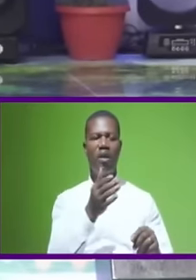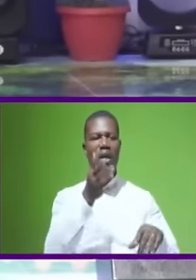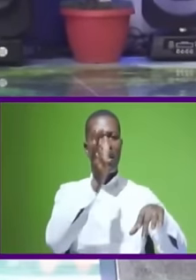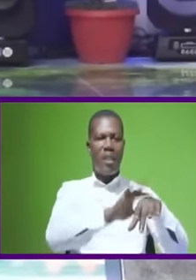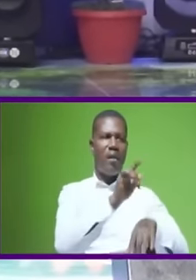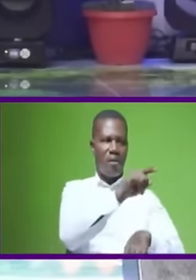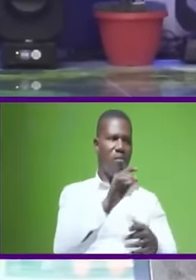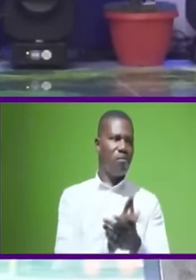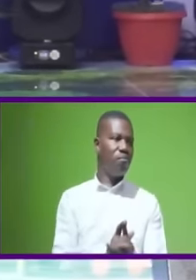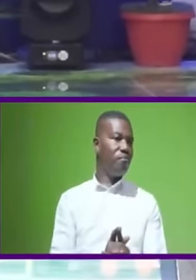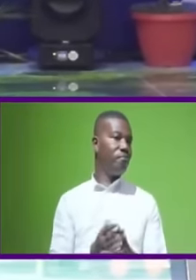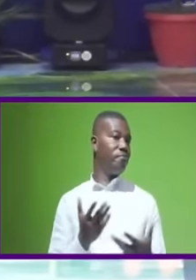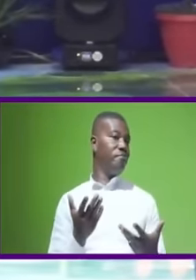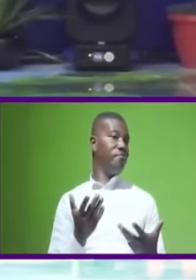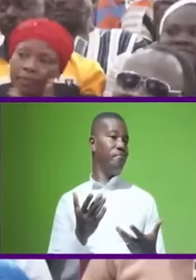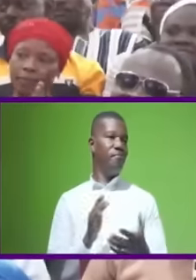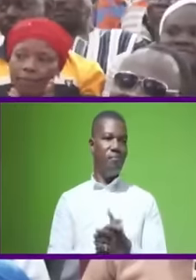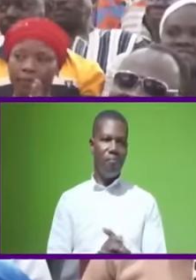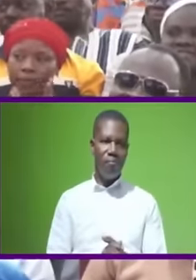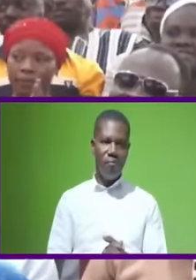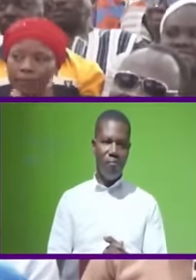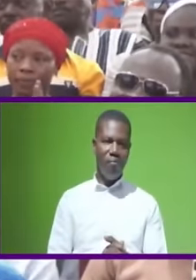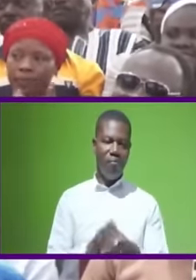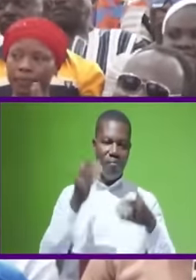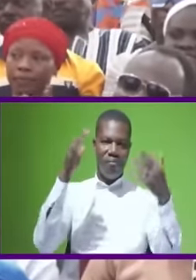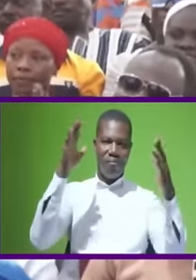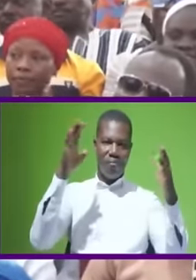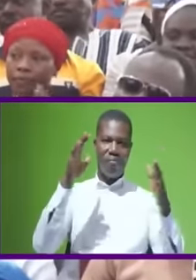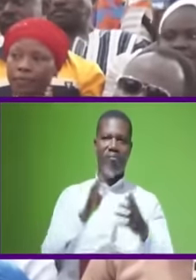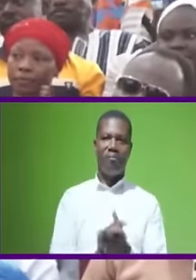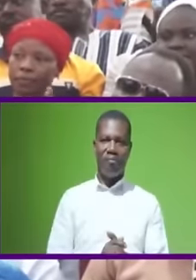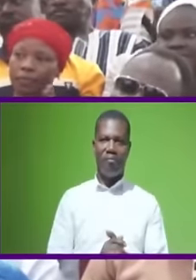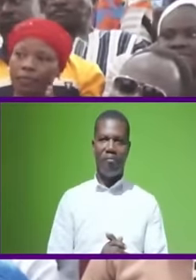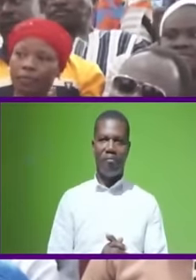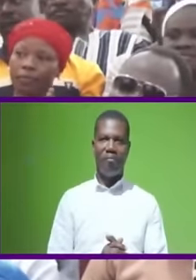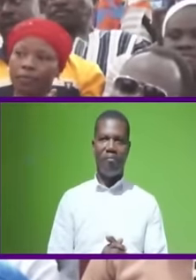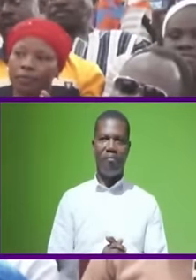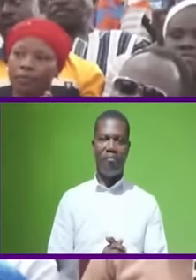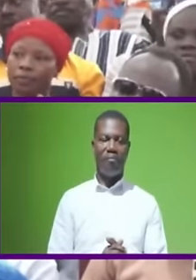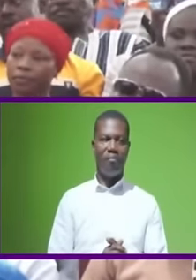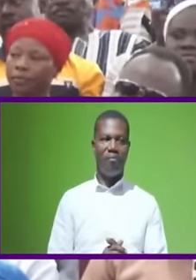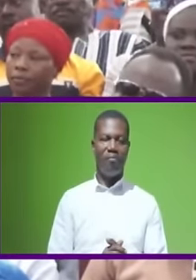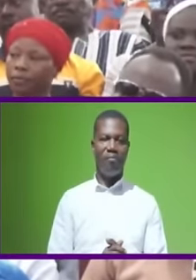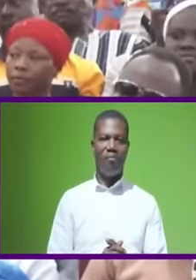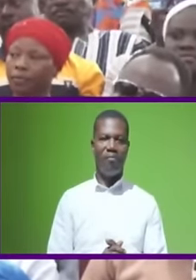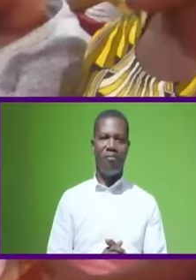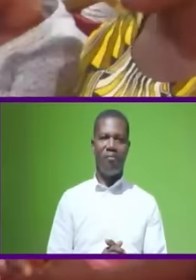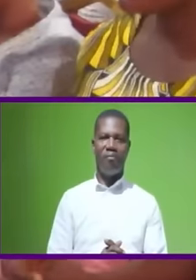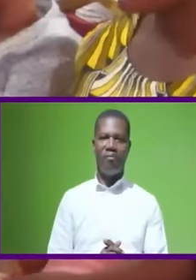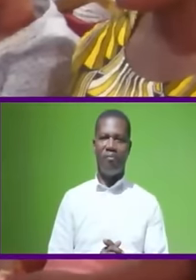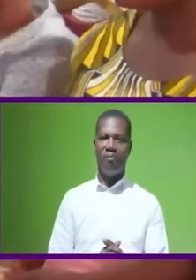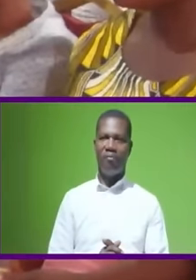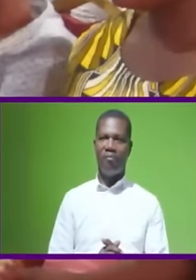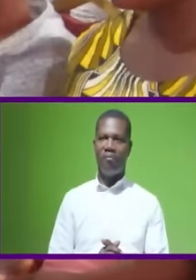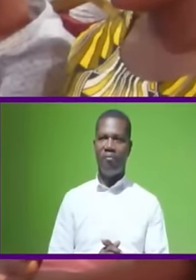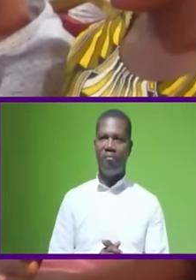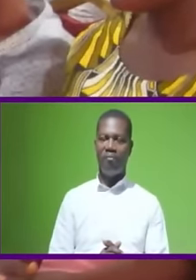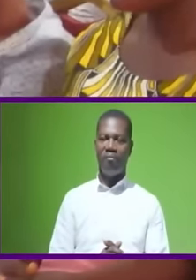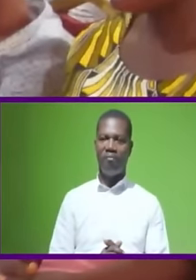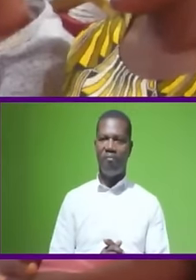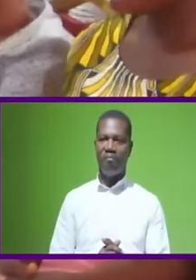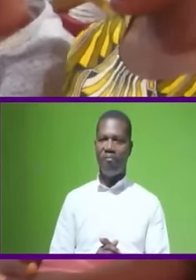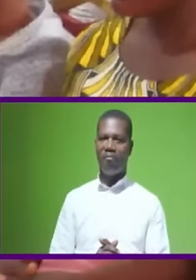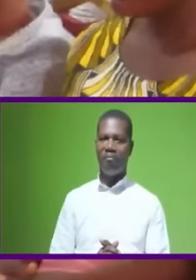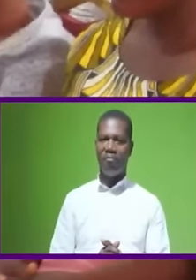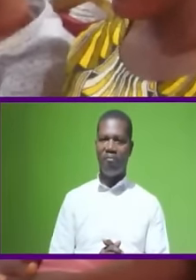Yes. Just like what transpired between God and Adam, that Adam, everything I created with my hands, I have entrusted